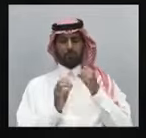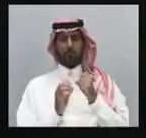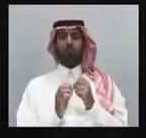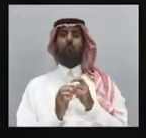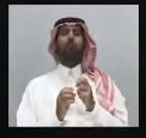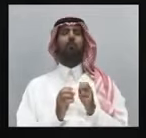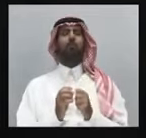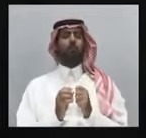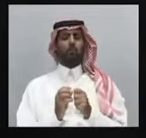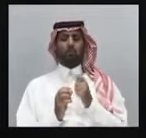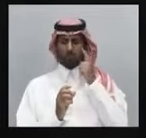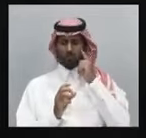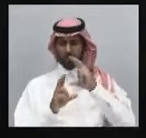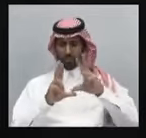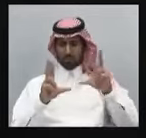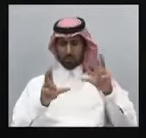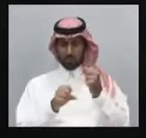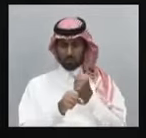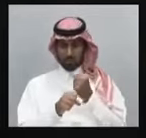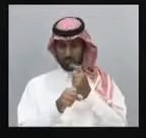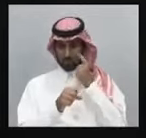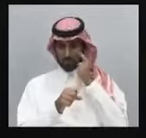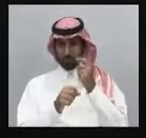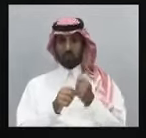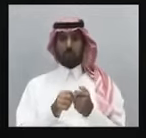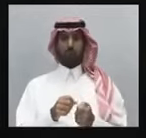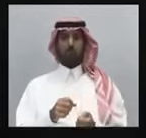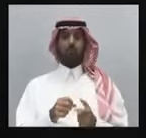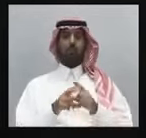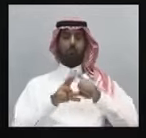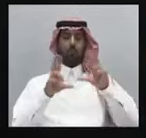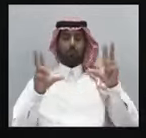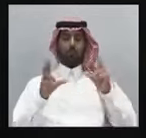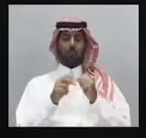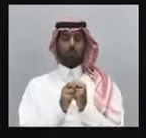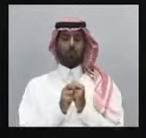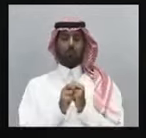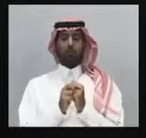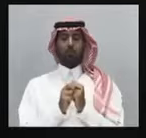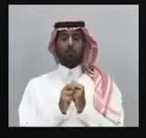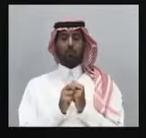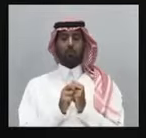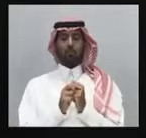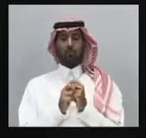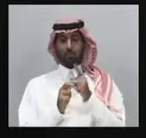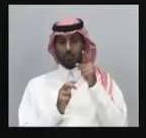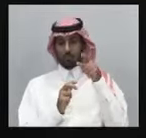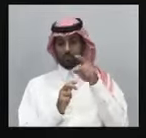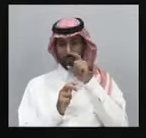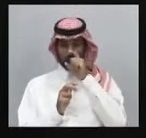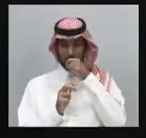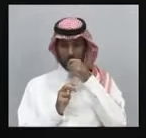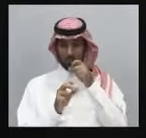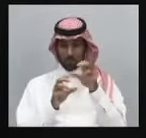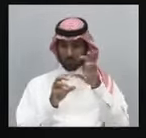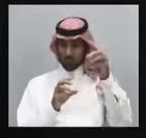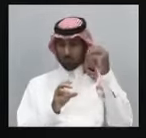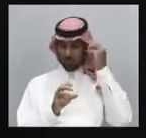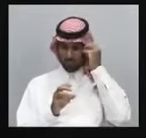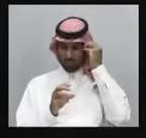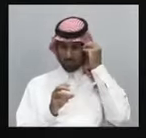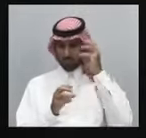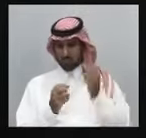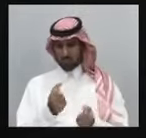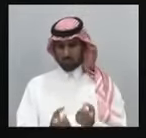work for TV, for a TV channel. You are supposed to be, you find information